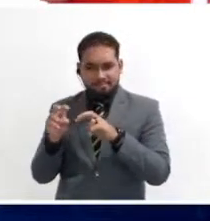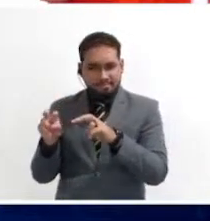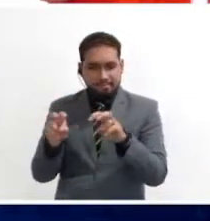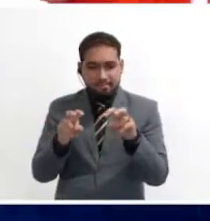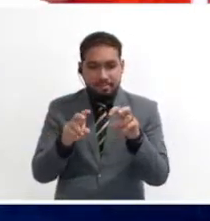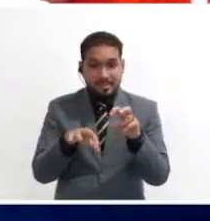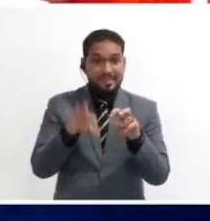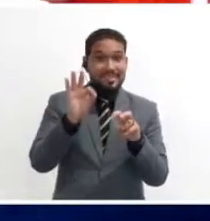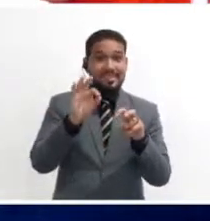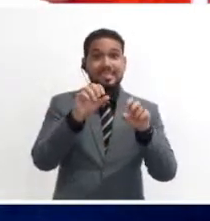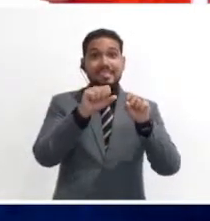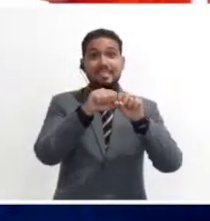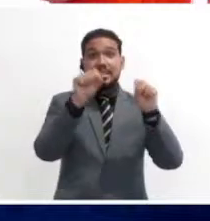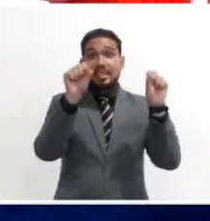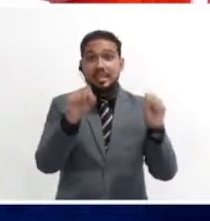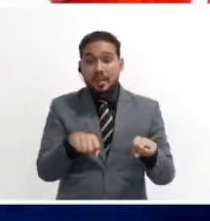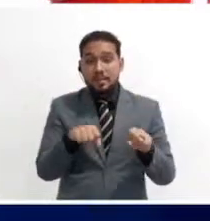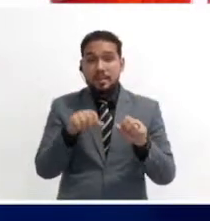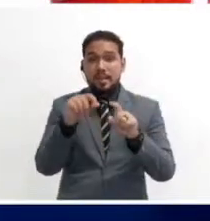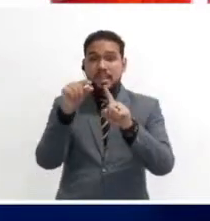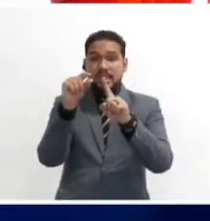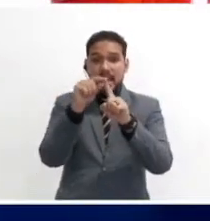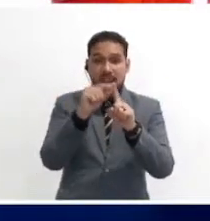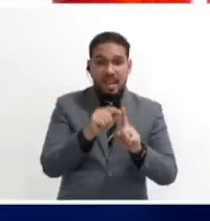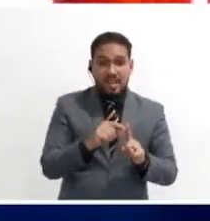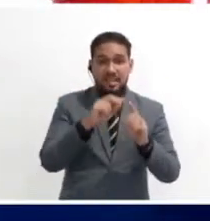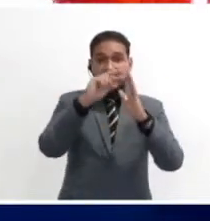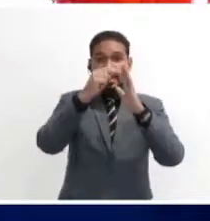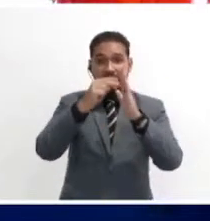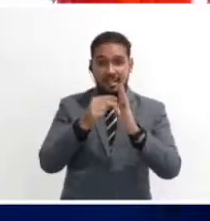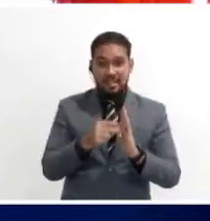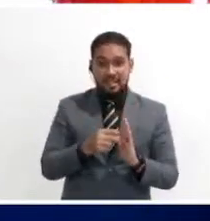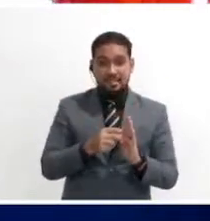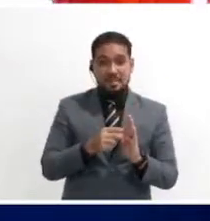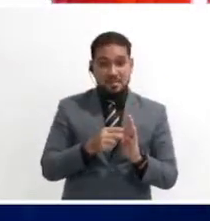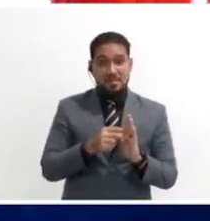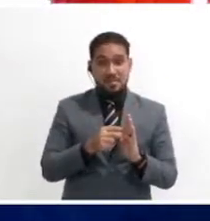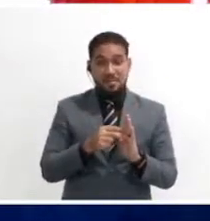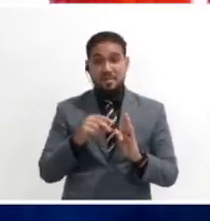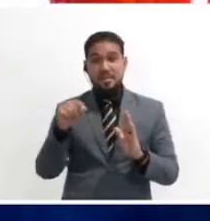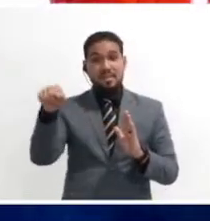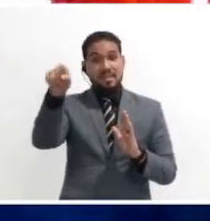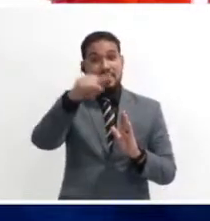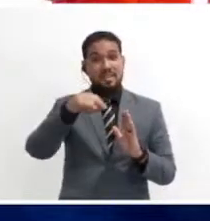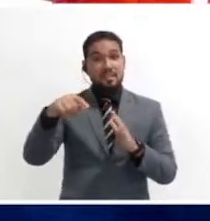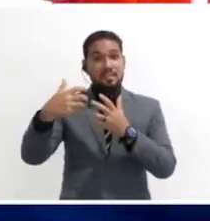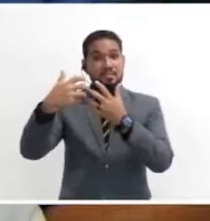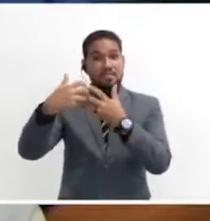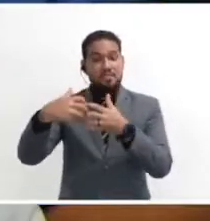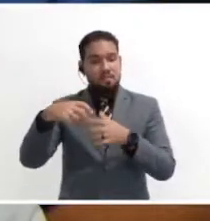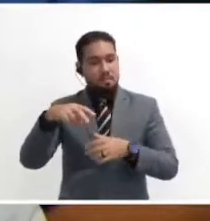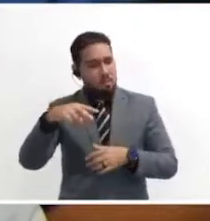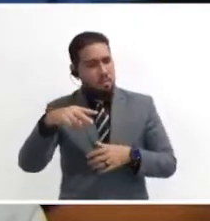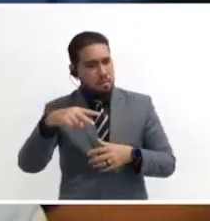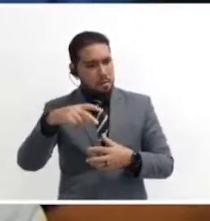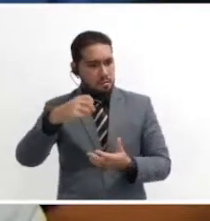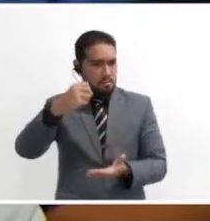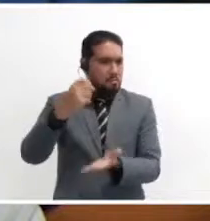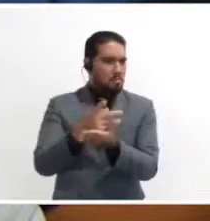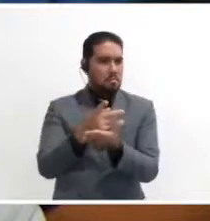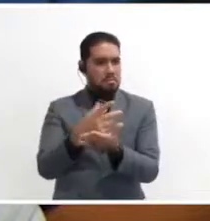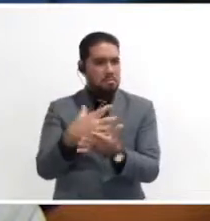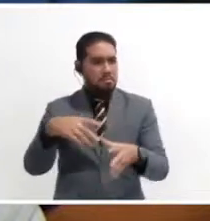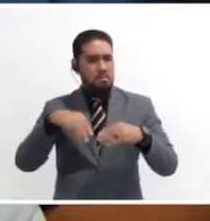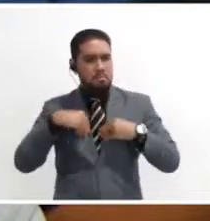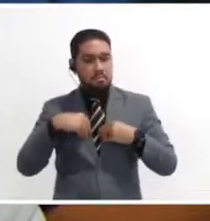widely adopted in the industry, so it's made me happy. But down below, you can see kind of this